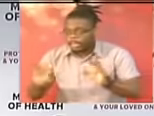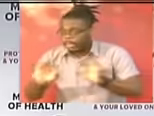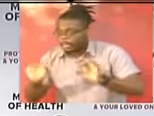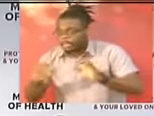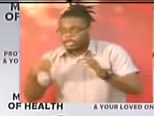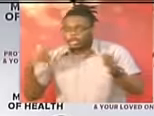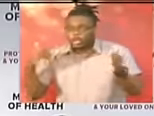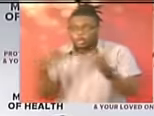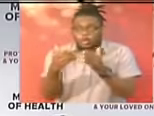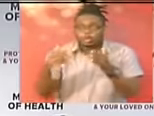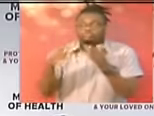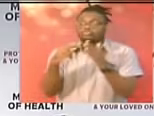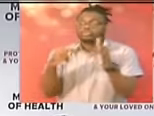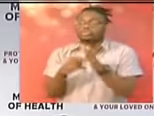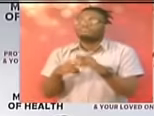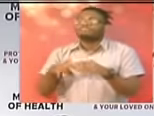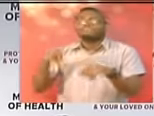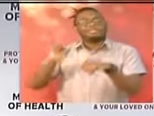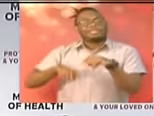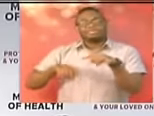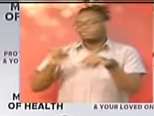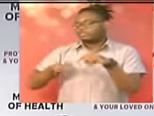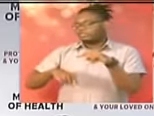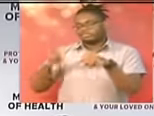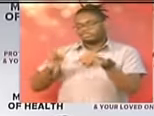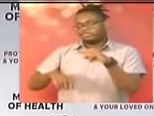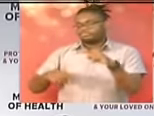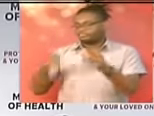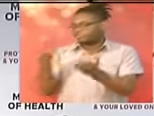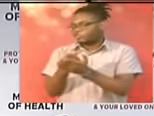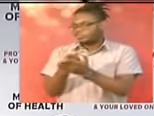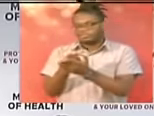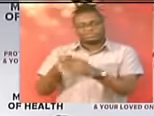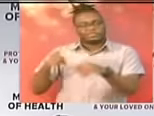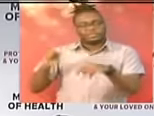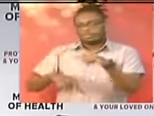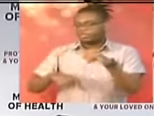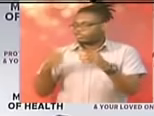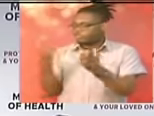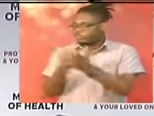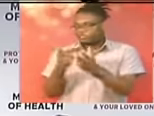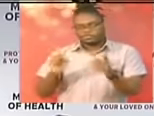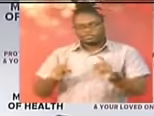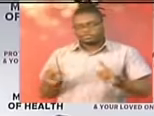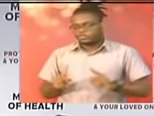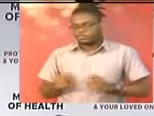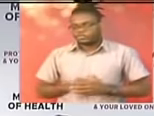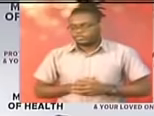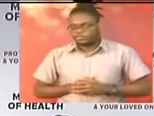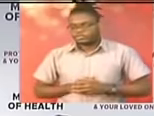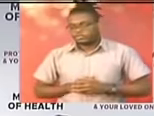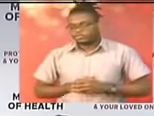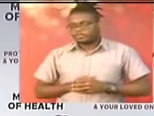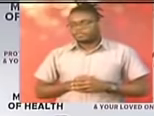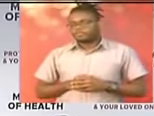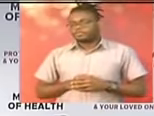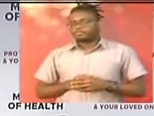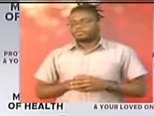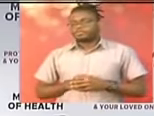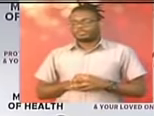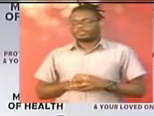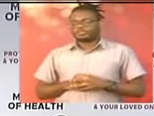Dr. Hines. We move to Newsday. Ms. Lindo, we are ready for your questions. Hi,